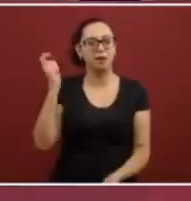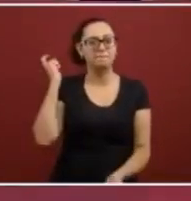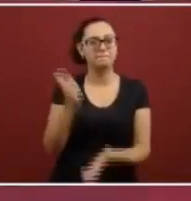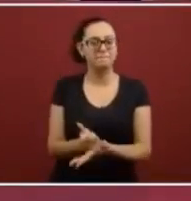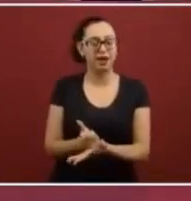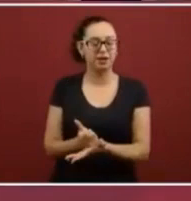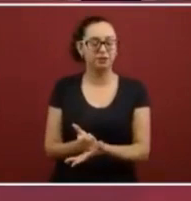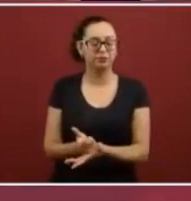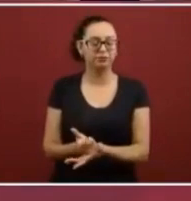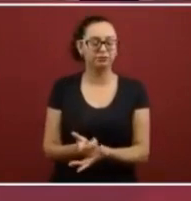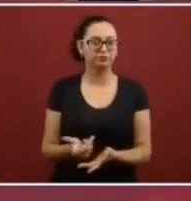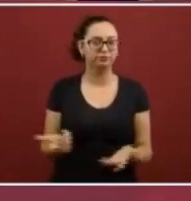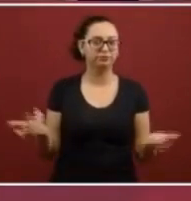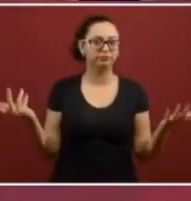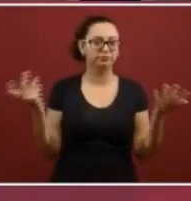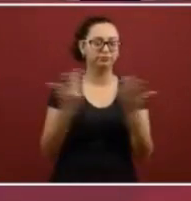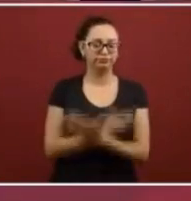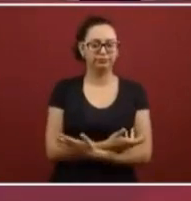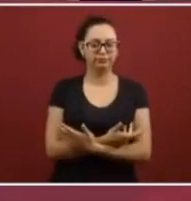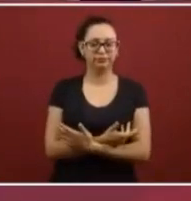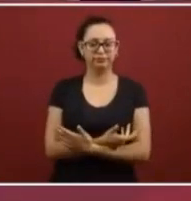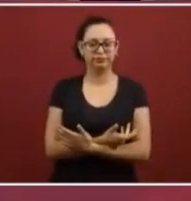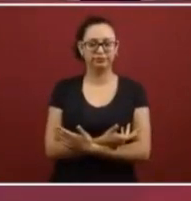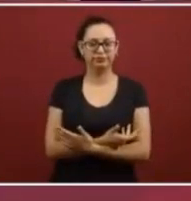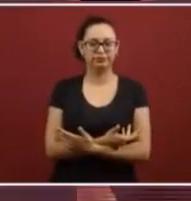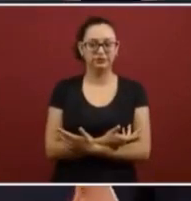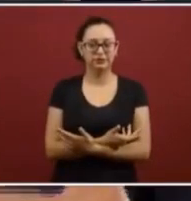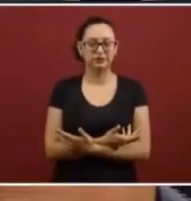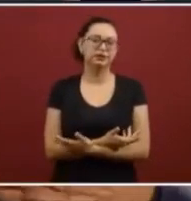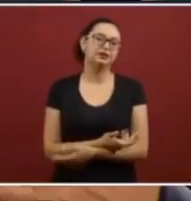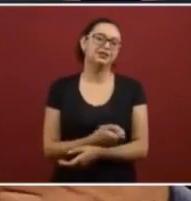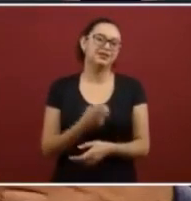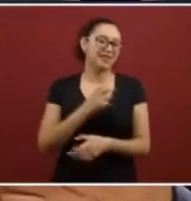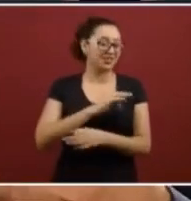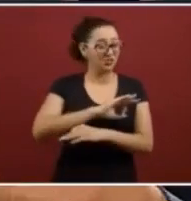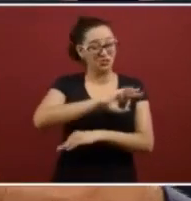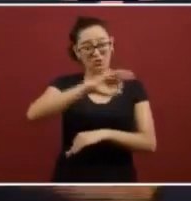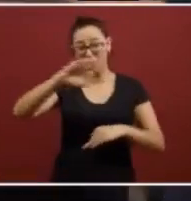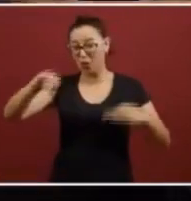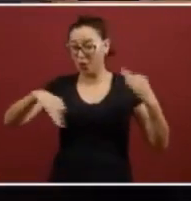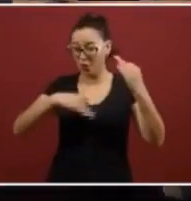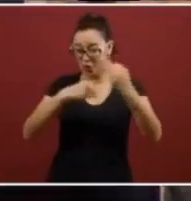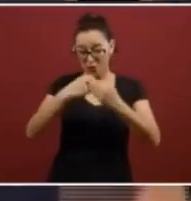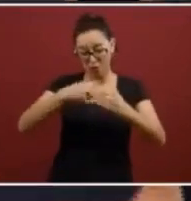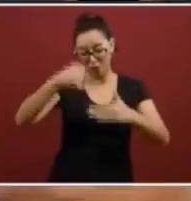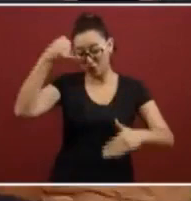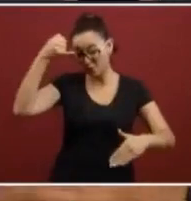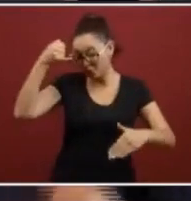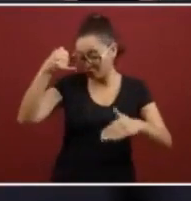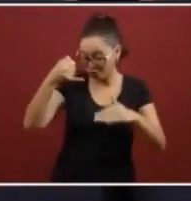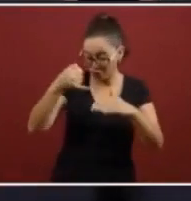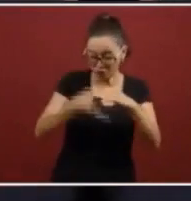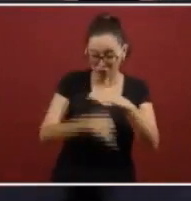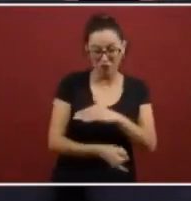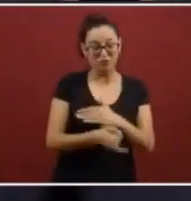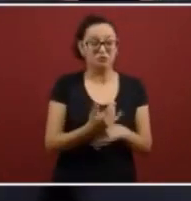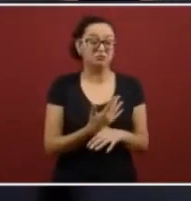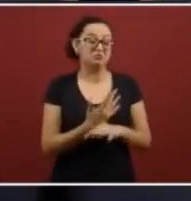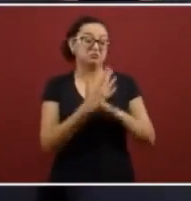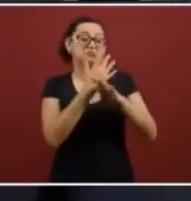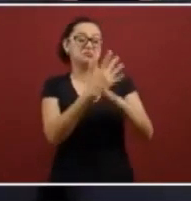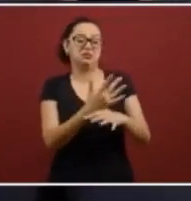un subsidio. so it's like a En subsidiary. eso consistió That's what la the previous llamada